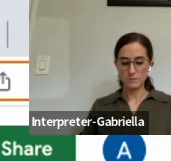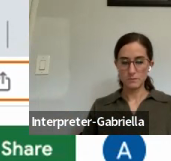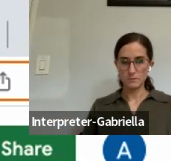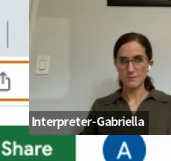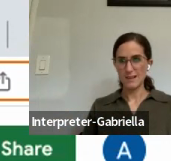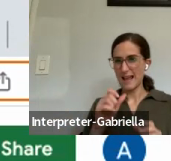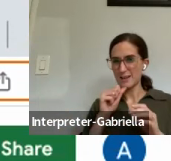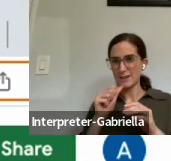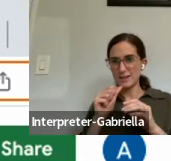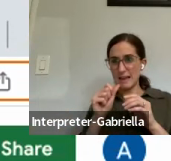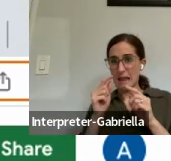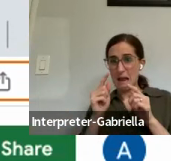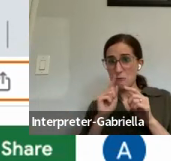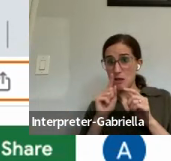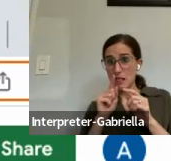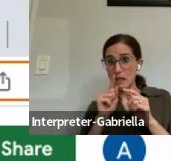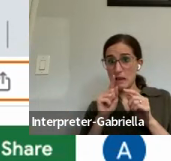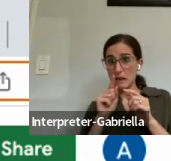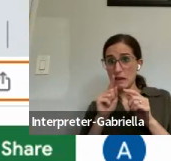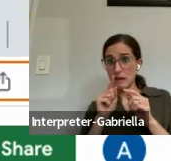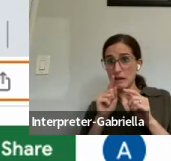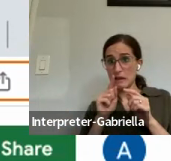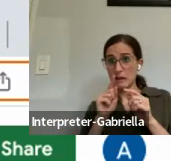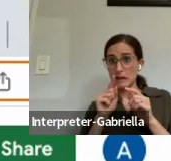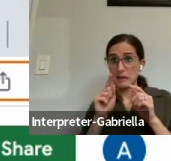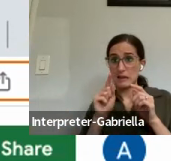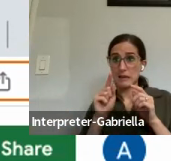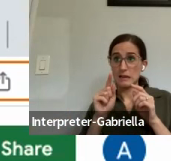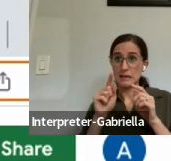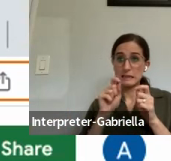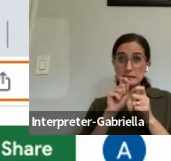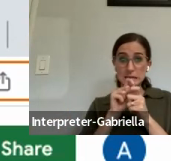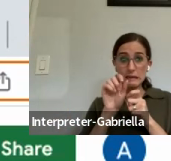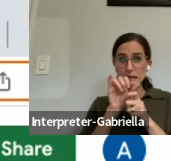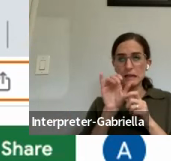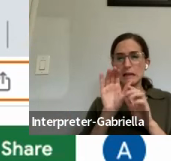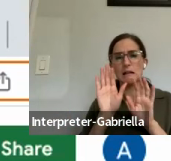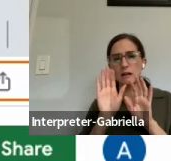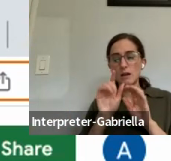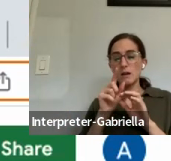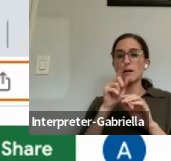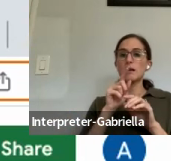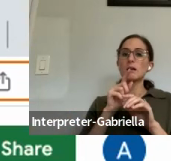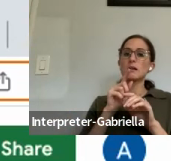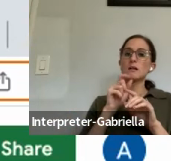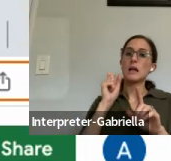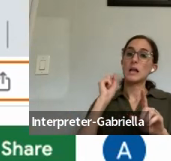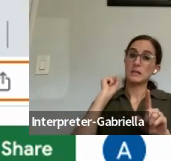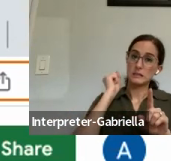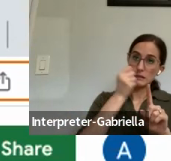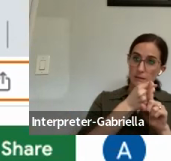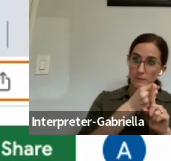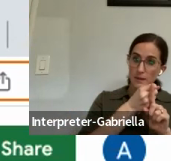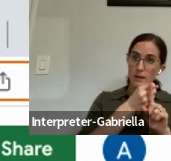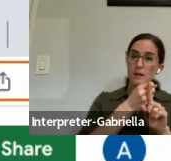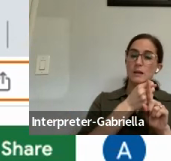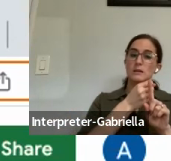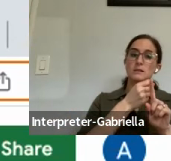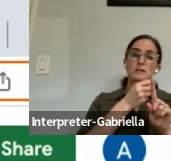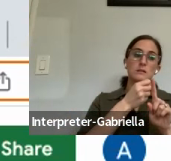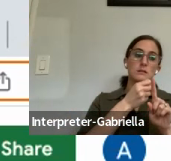mutually exclusive. The impact on kids making the